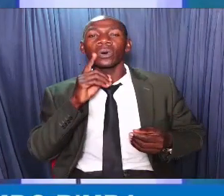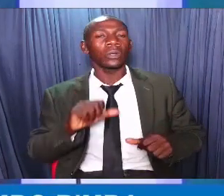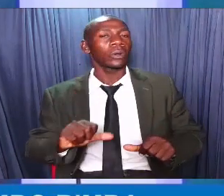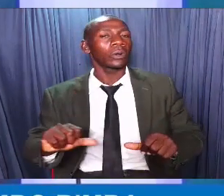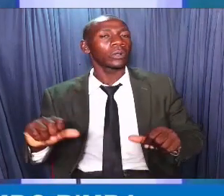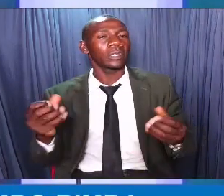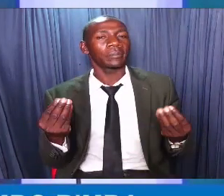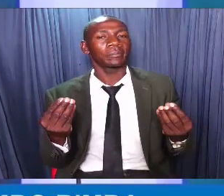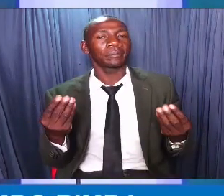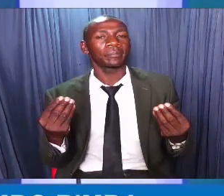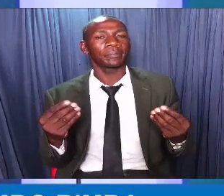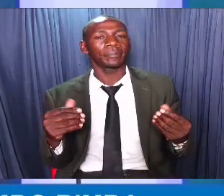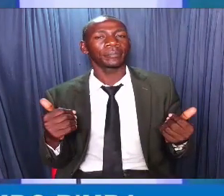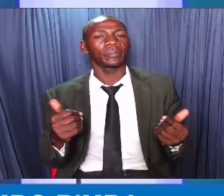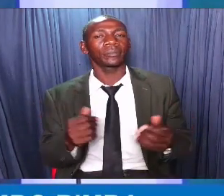Even today is still there.